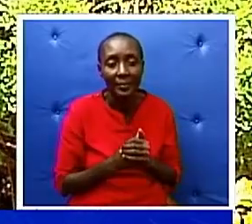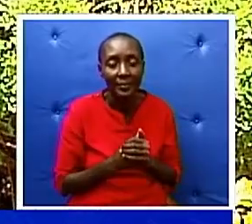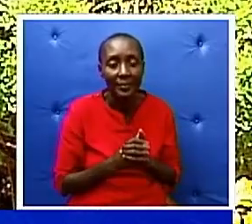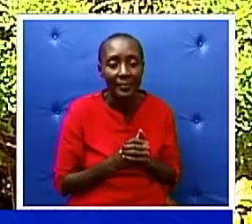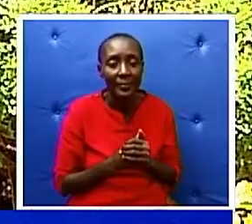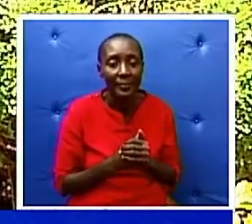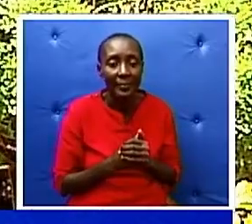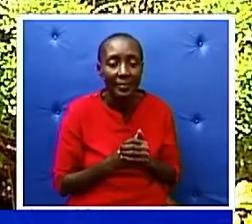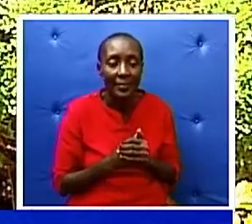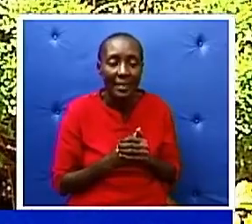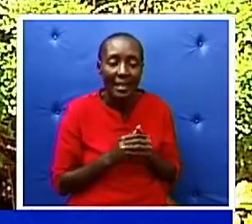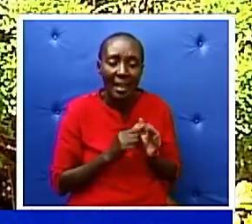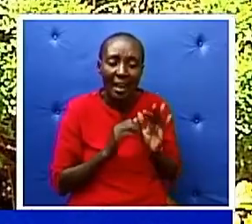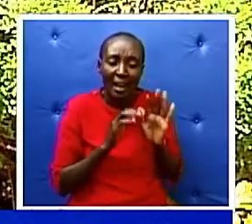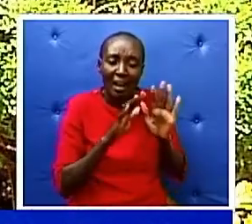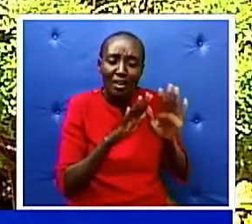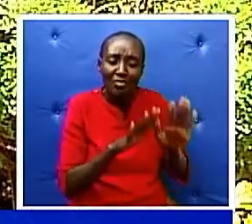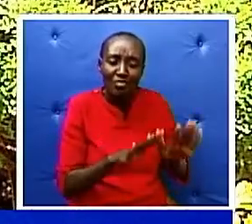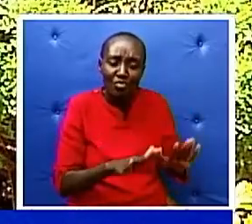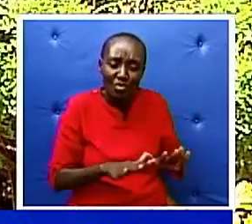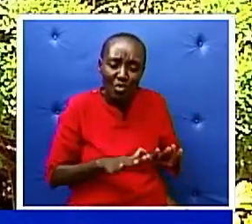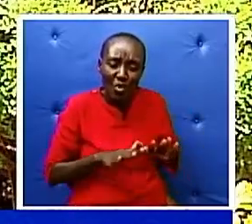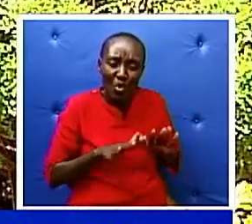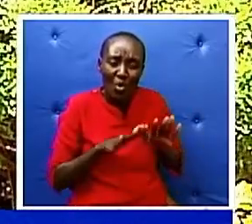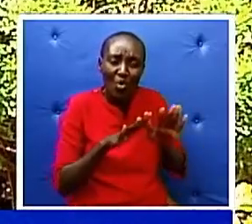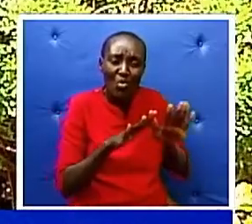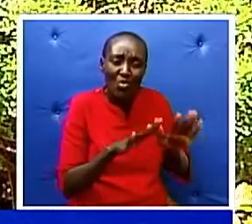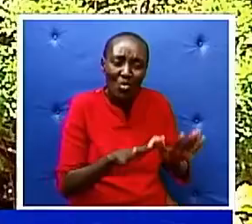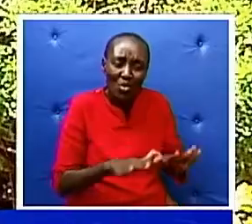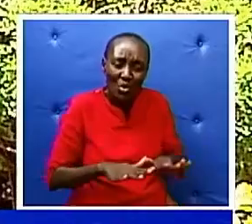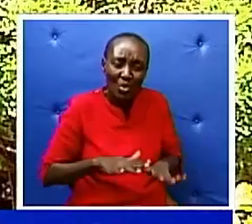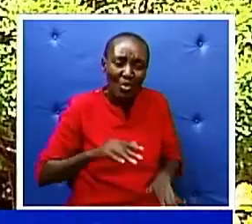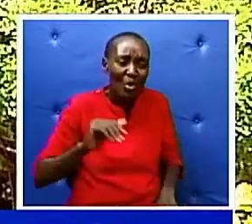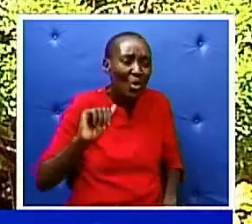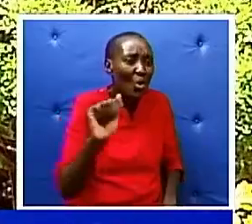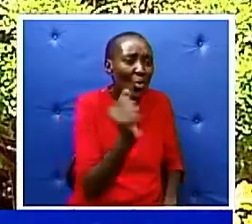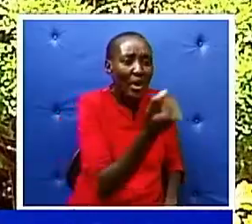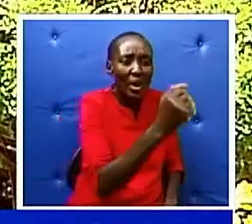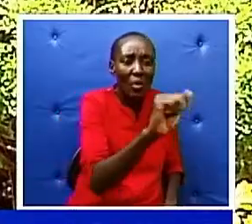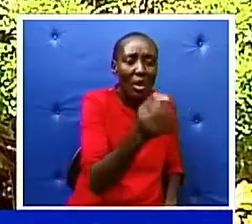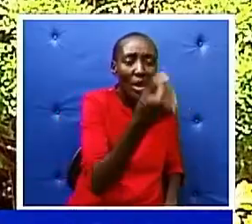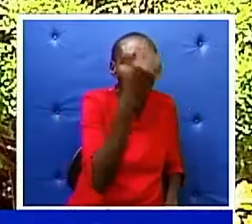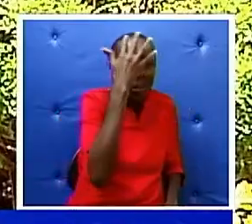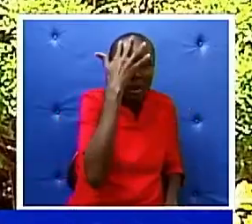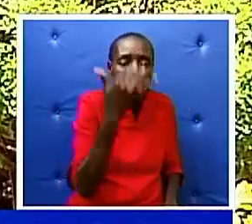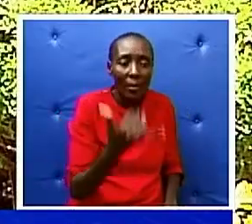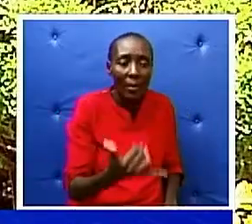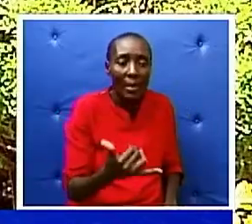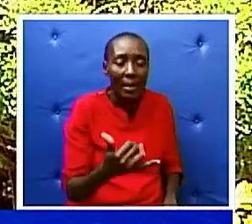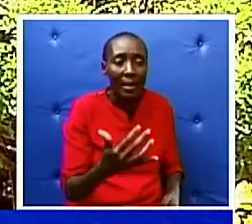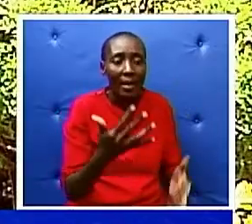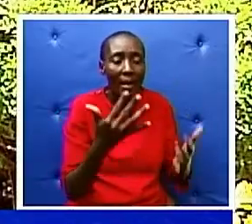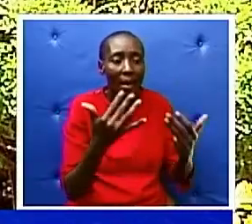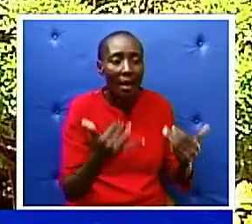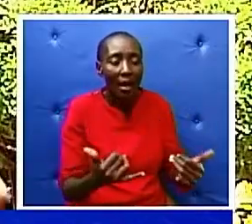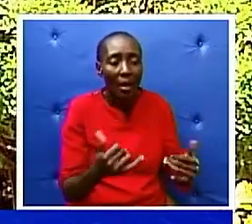taking slow. Why do they have to go all around? Now when they started to go to get